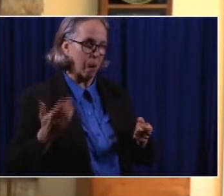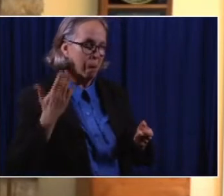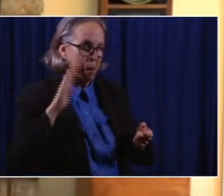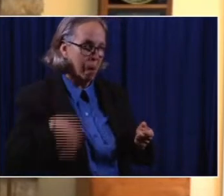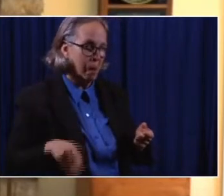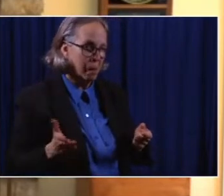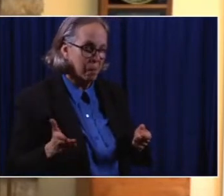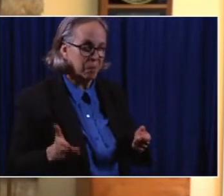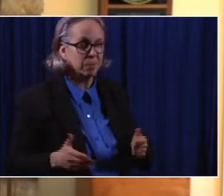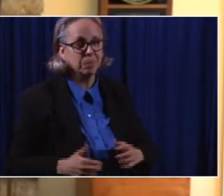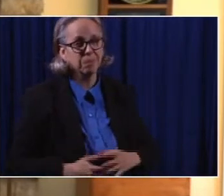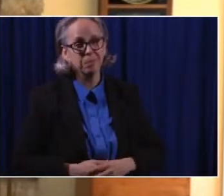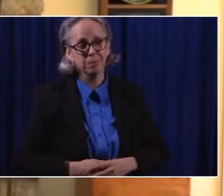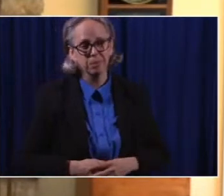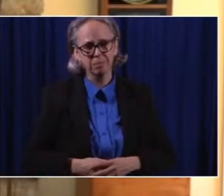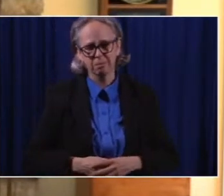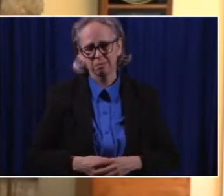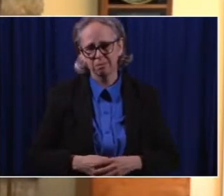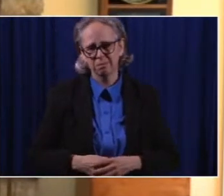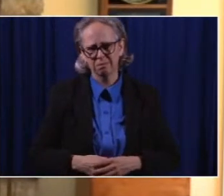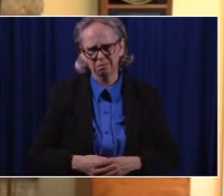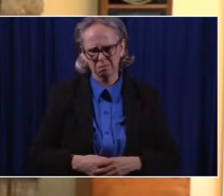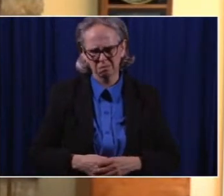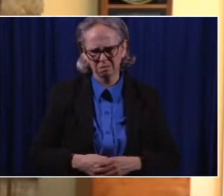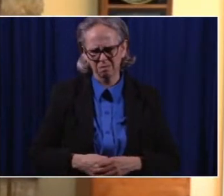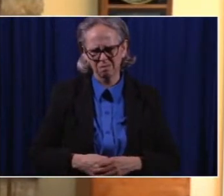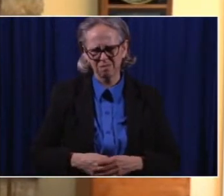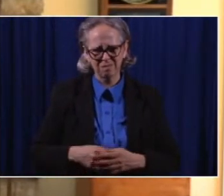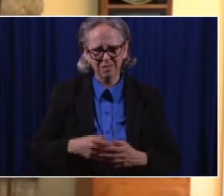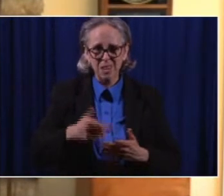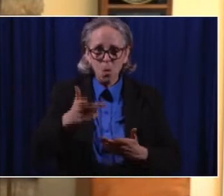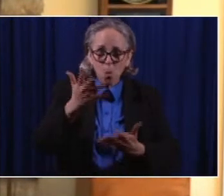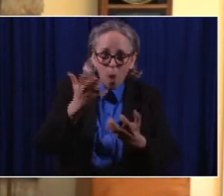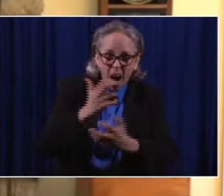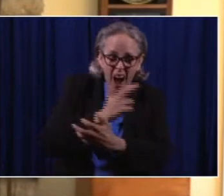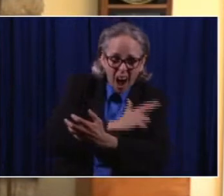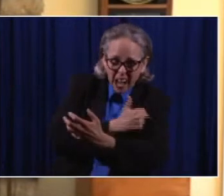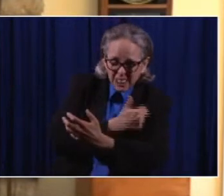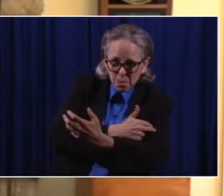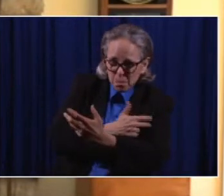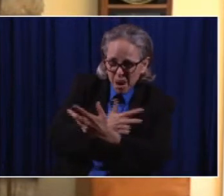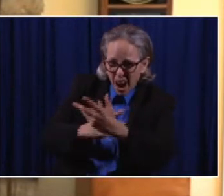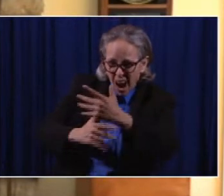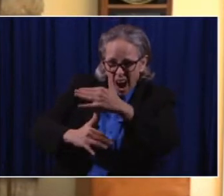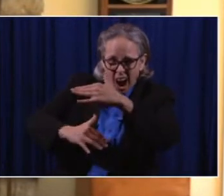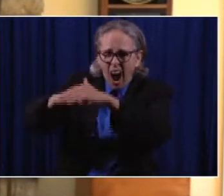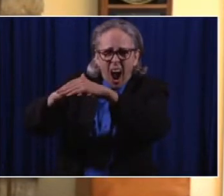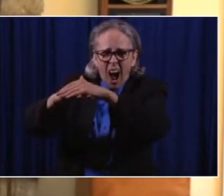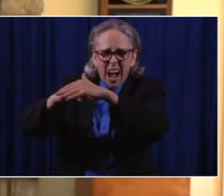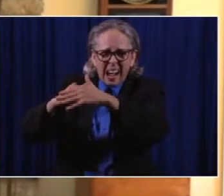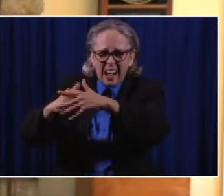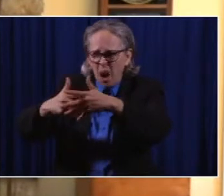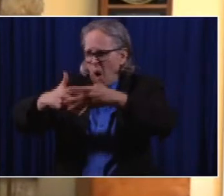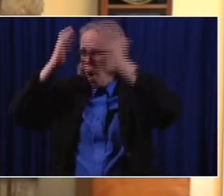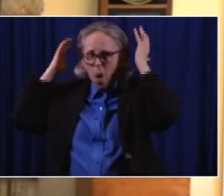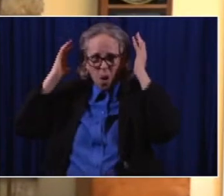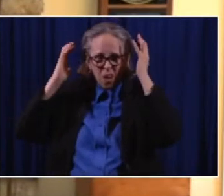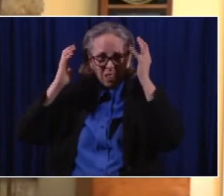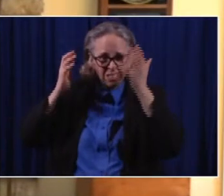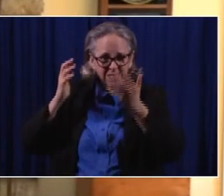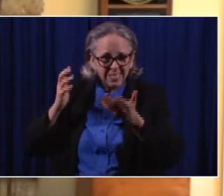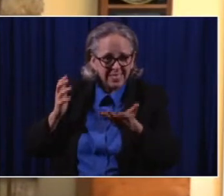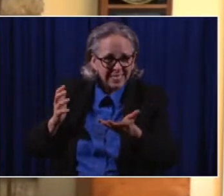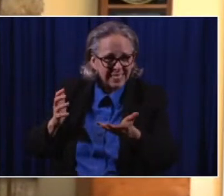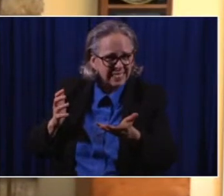to let it get to the point where our hospitals are stacked up. We don't have to get to the point where our hospitals